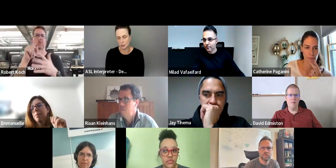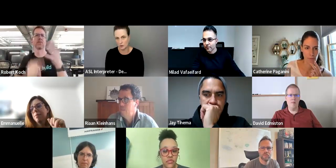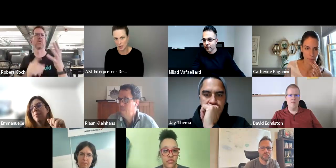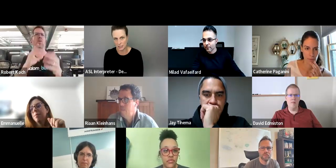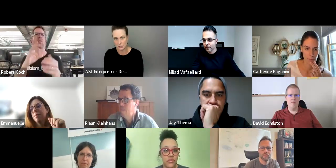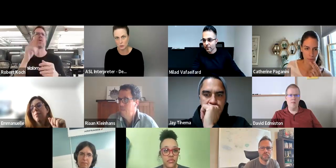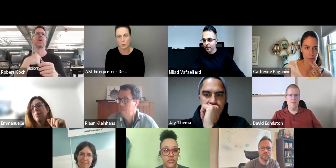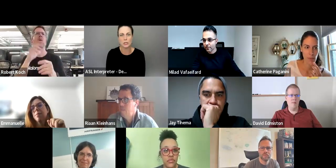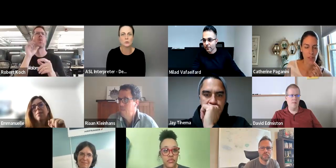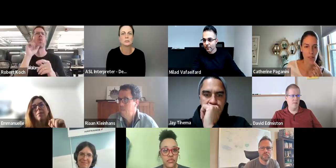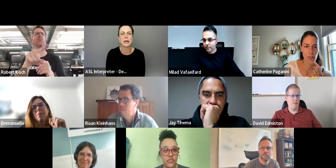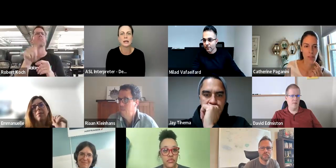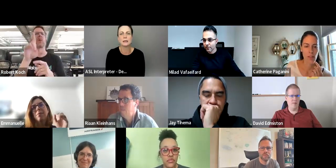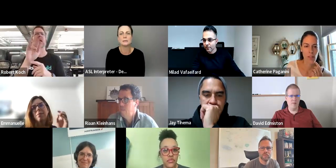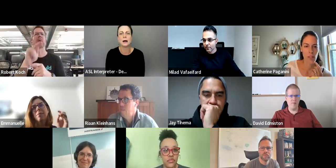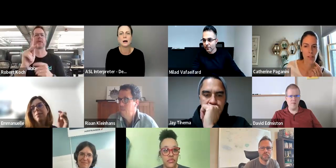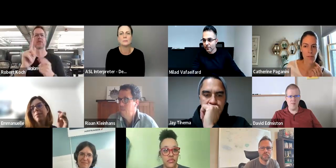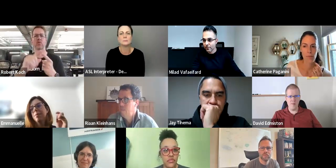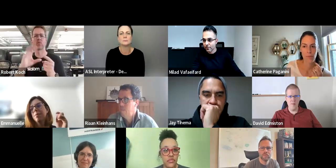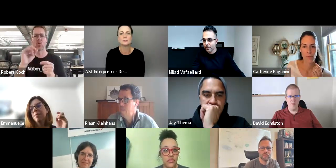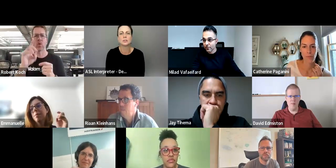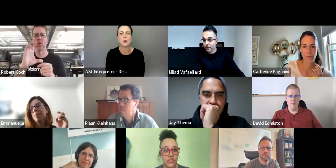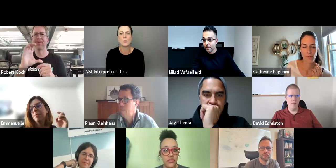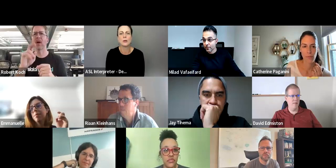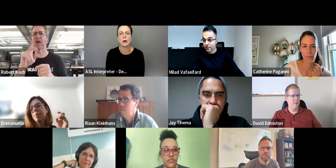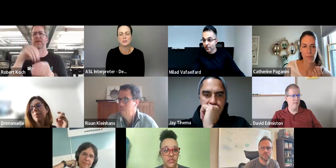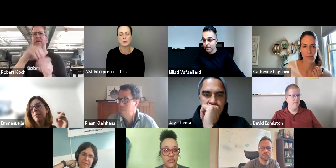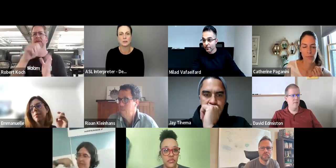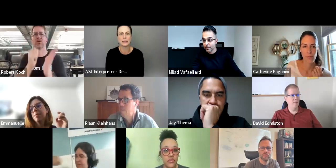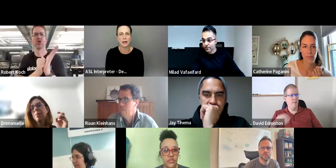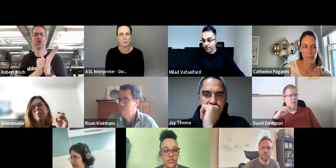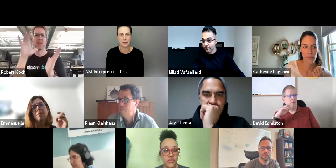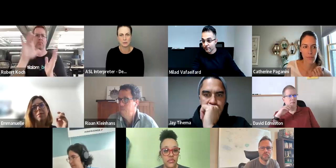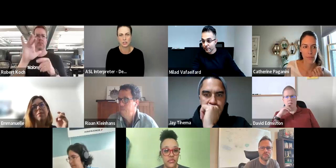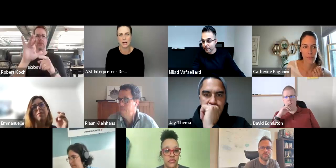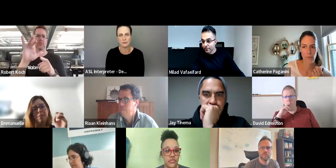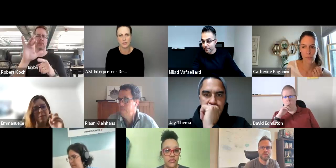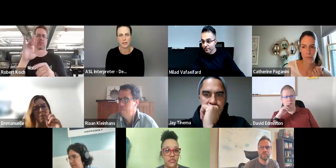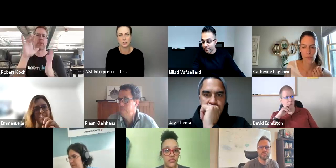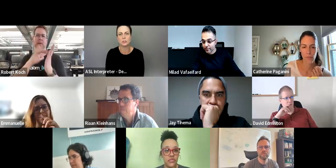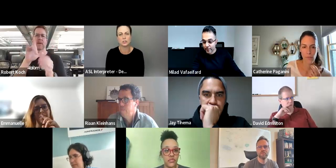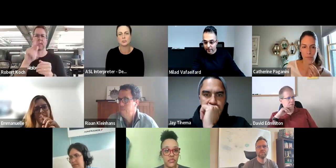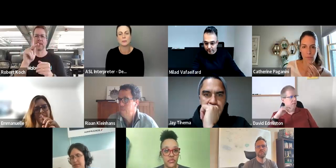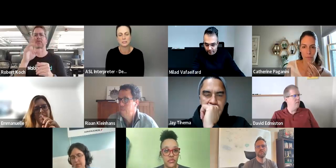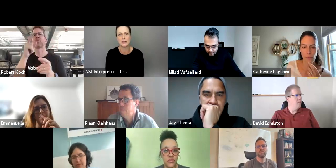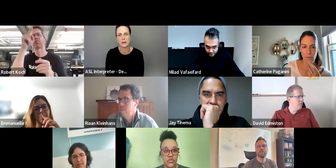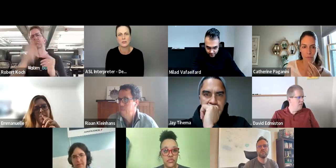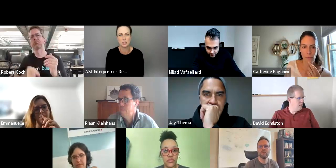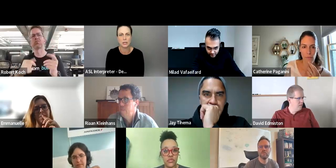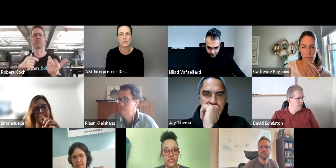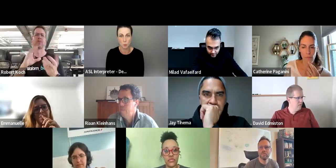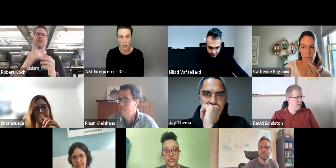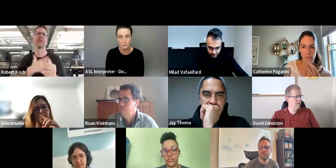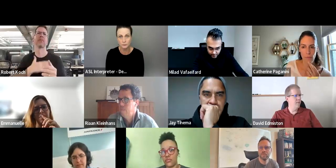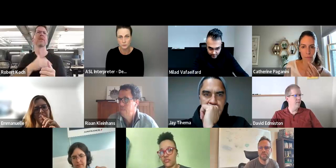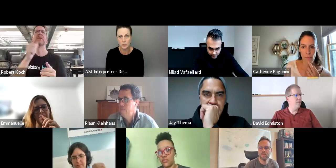CNCF code of conduct is the one we use. And so we'll also put the link up in the chat for that too. And you should be able to see that on the